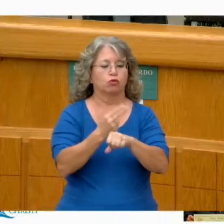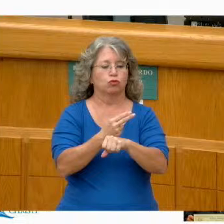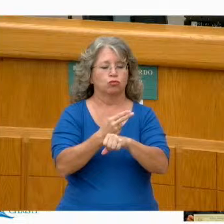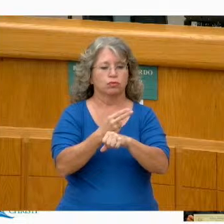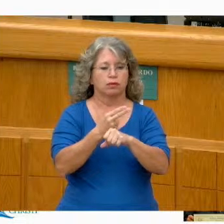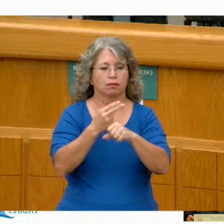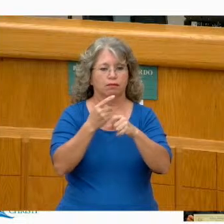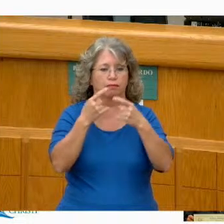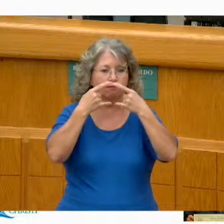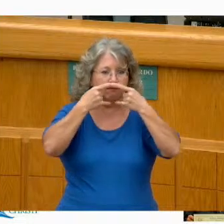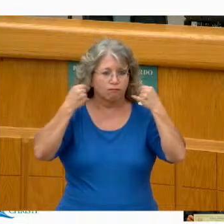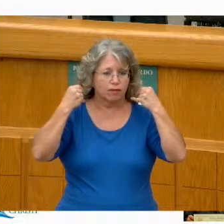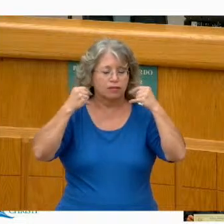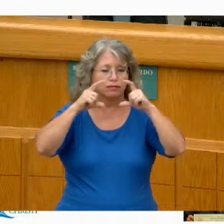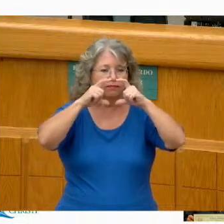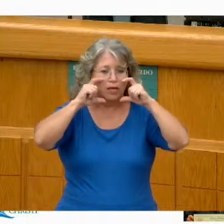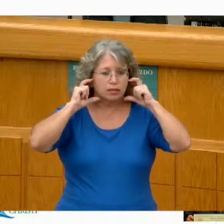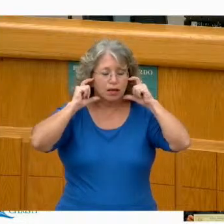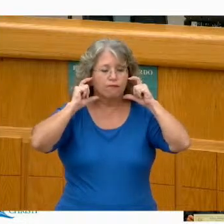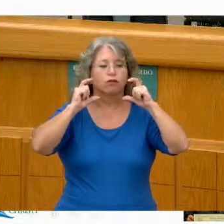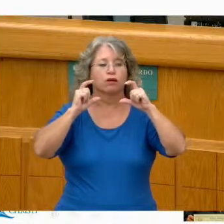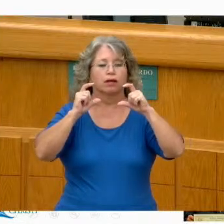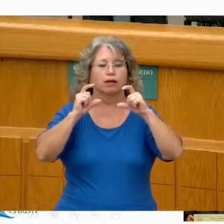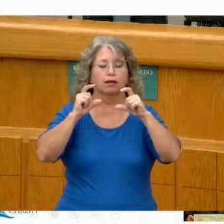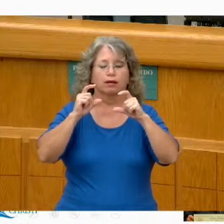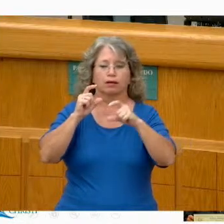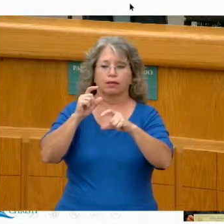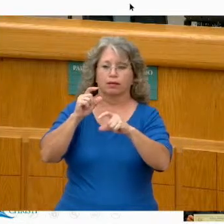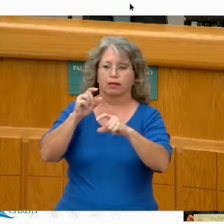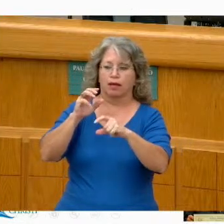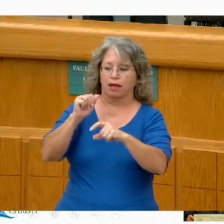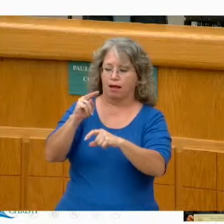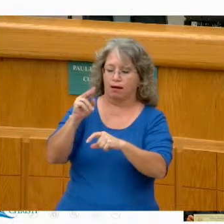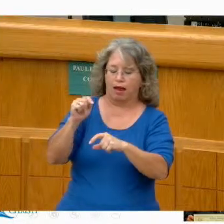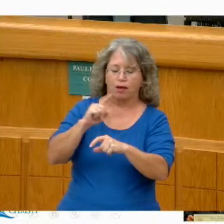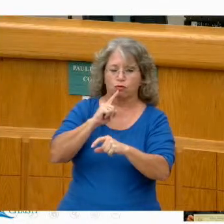very impressively with the candle blowout test.